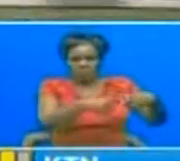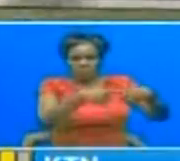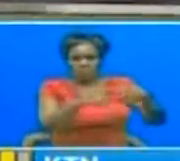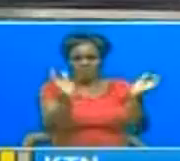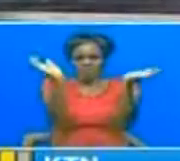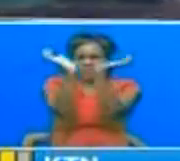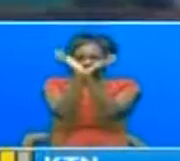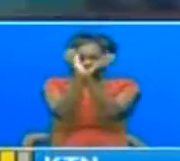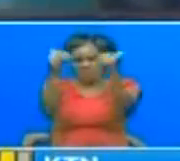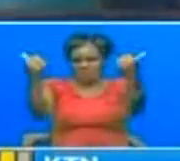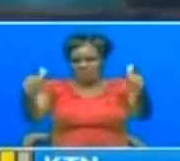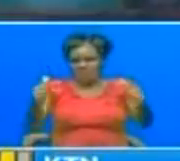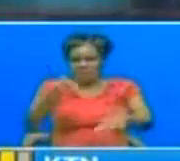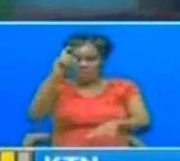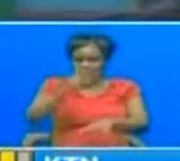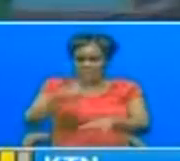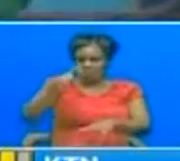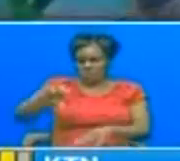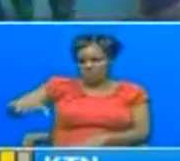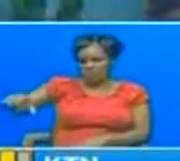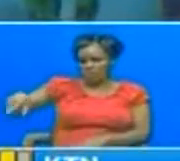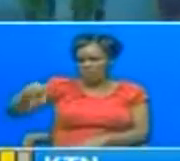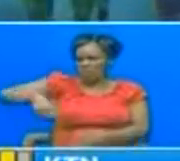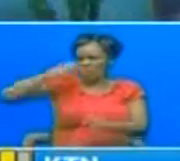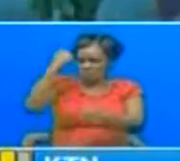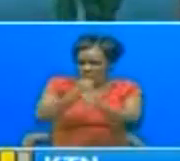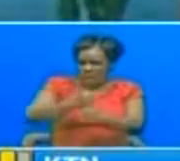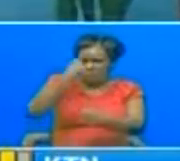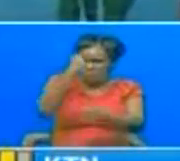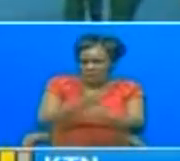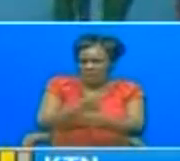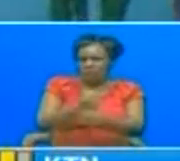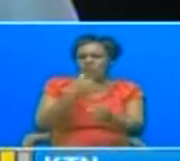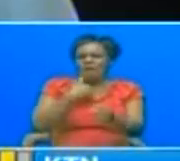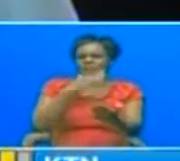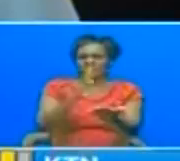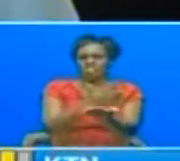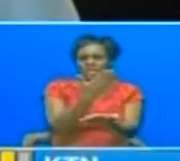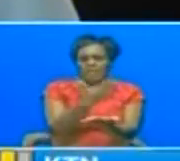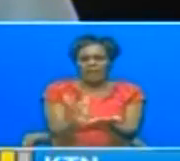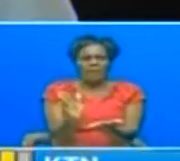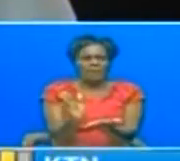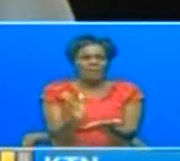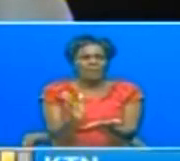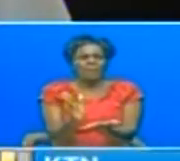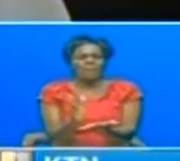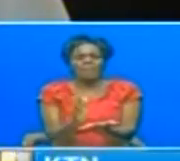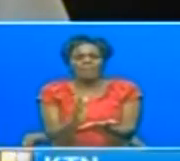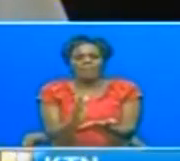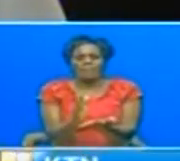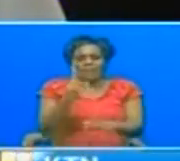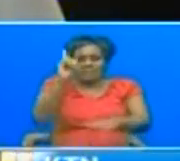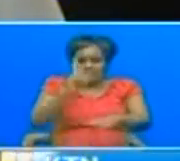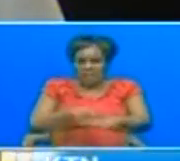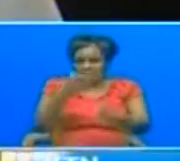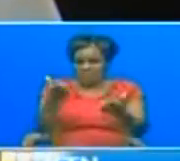stadium. Embu is amongst the counties working round the clock to have a piece of the league. This phase, which